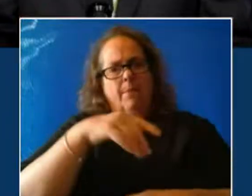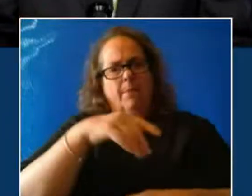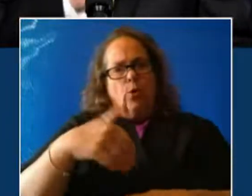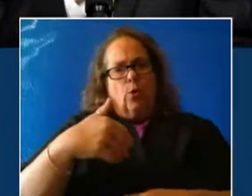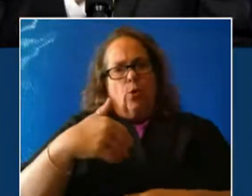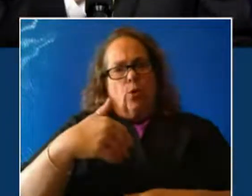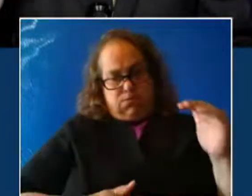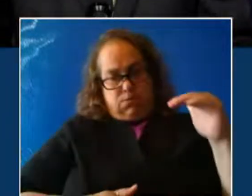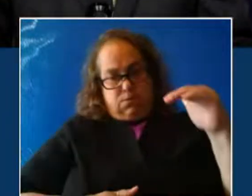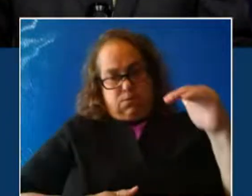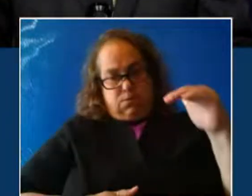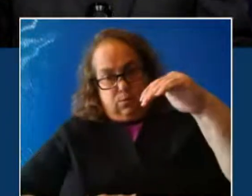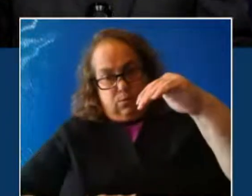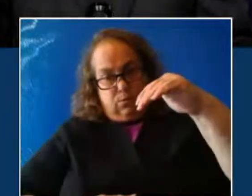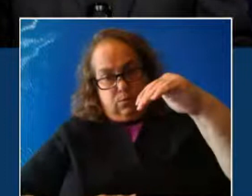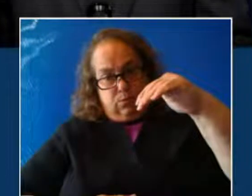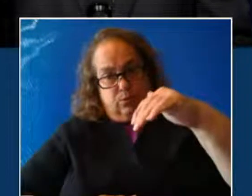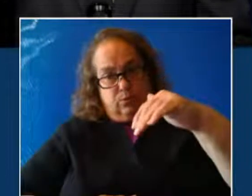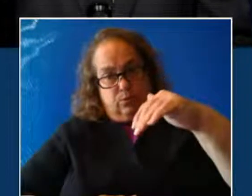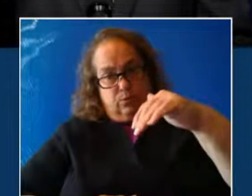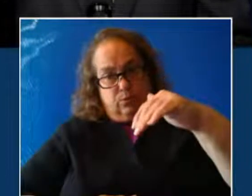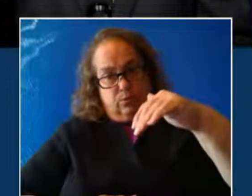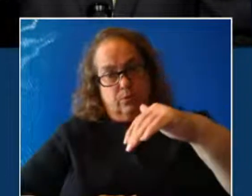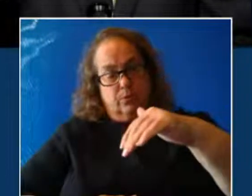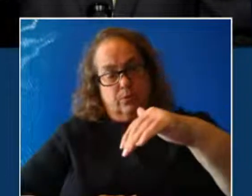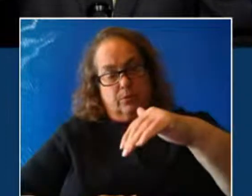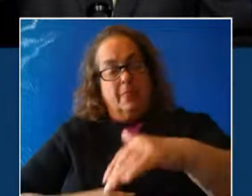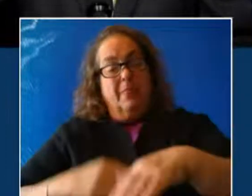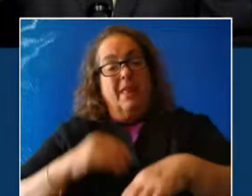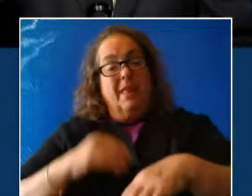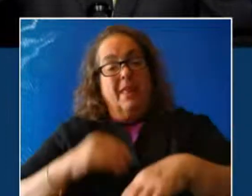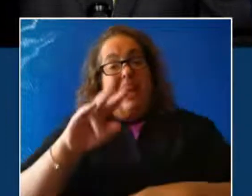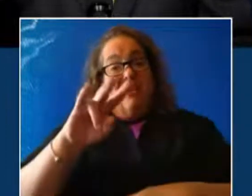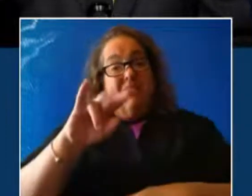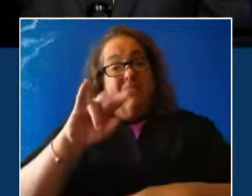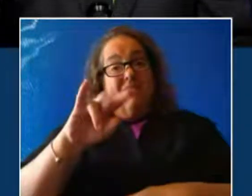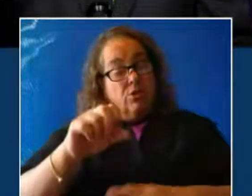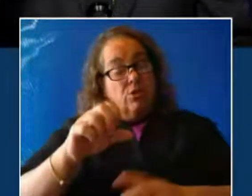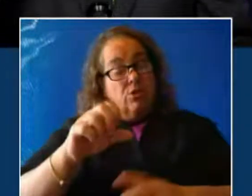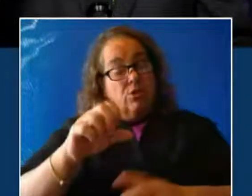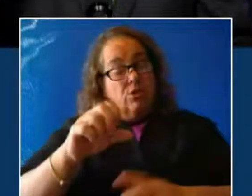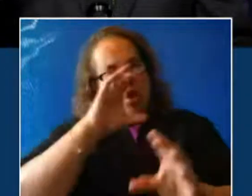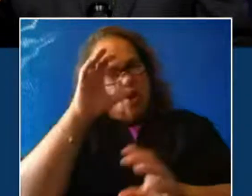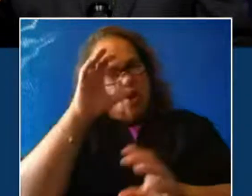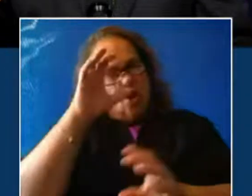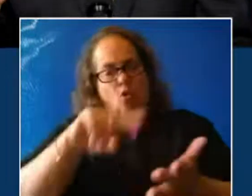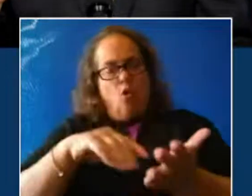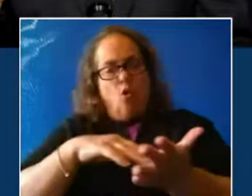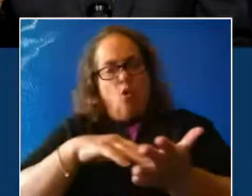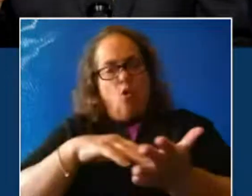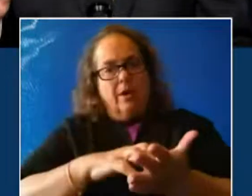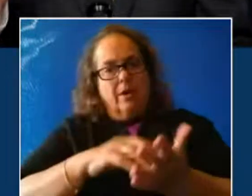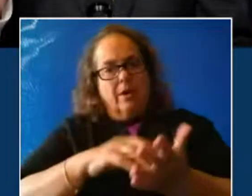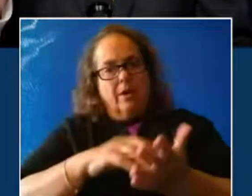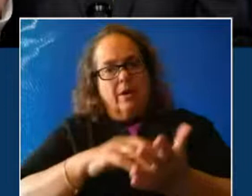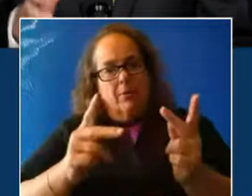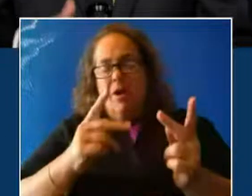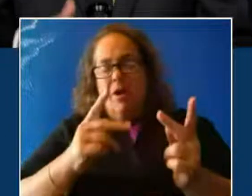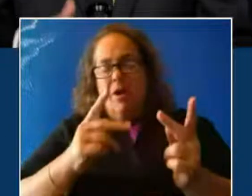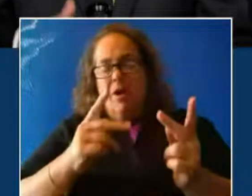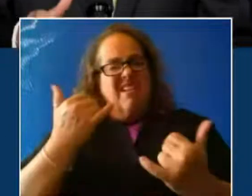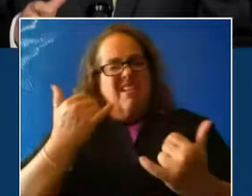comes for, and the vaccines virtually eliminated death caused by them. These